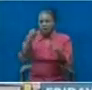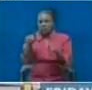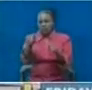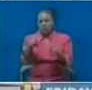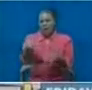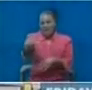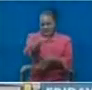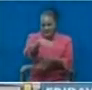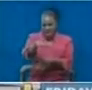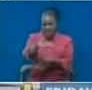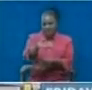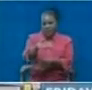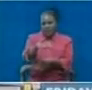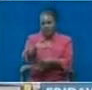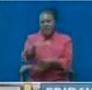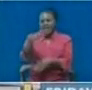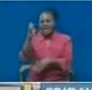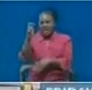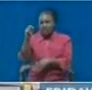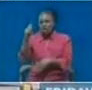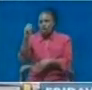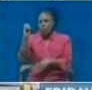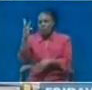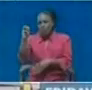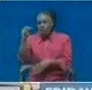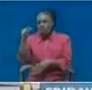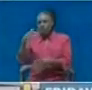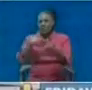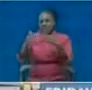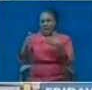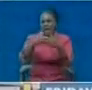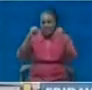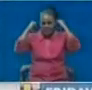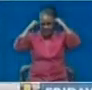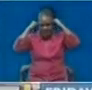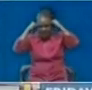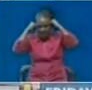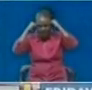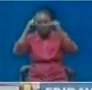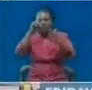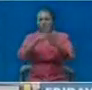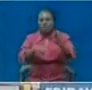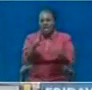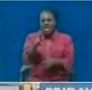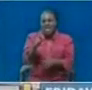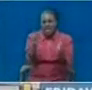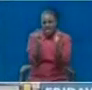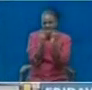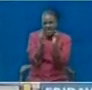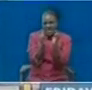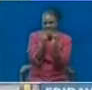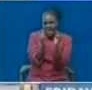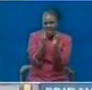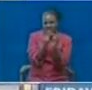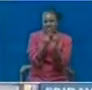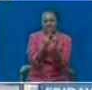field, Entomology is a science that studies. Is it all that insects? Okay. Entomology. You didn't